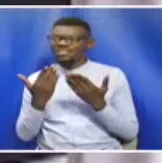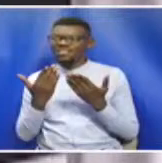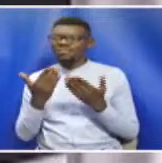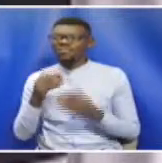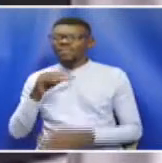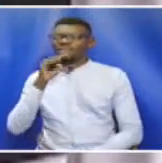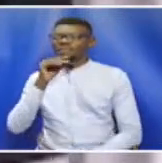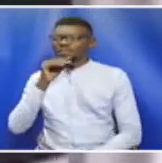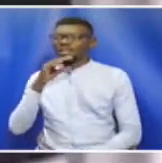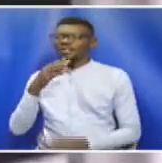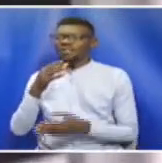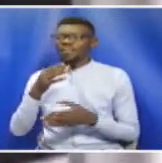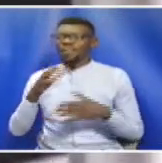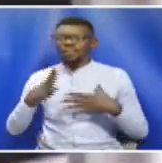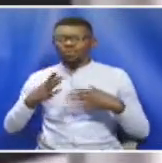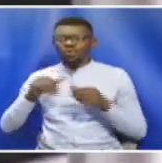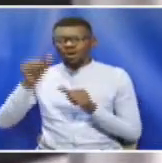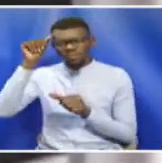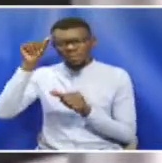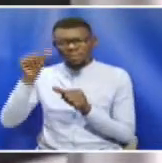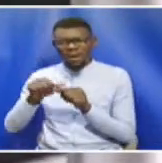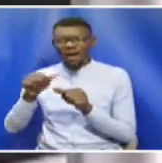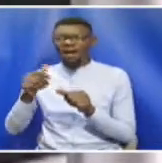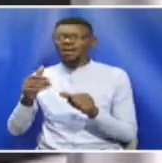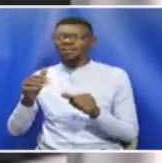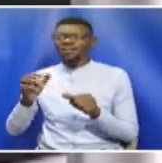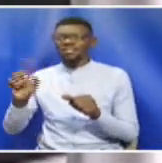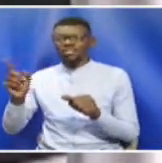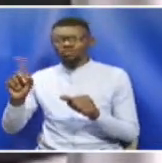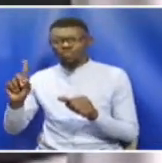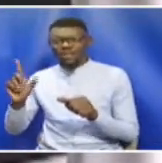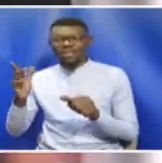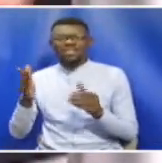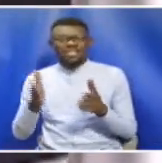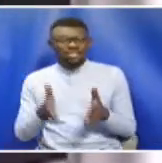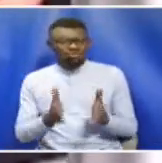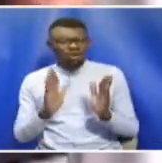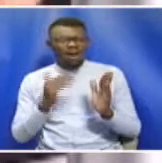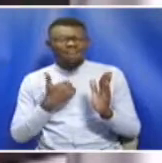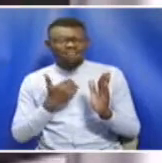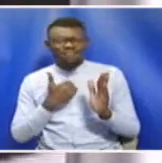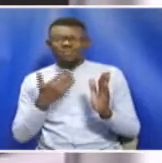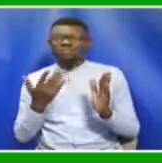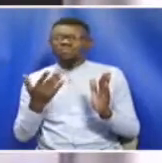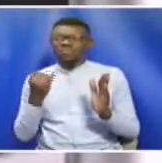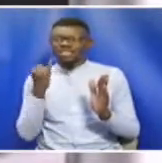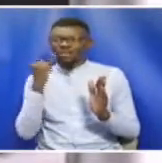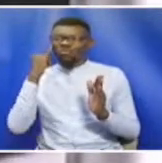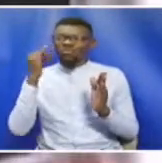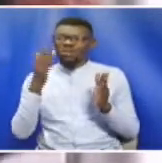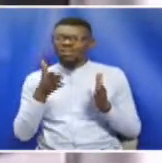with the street, Nairobi, also there's George Morara Street, Nakuru,